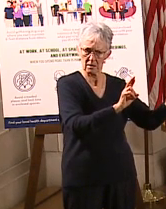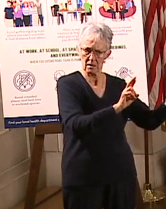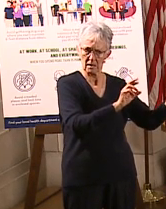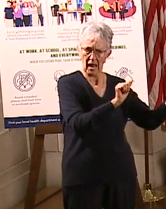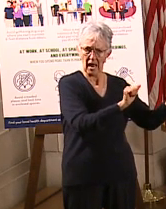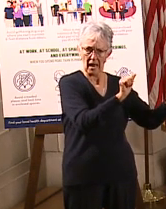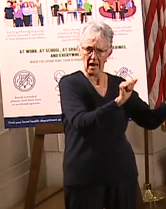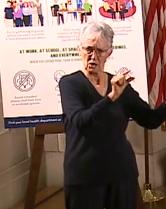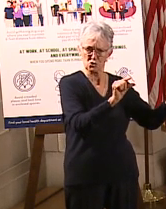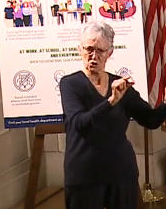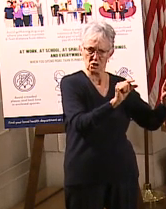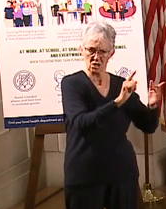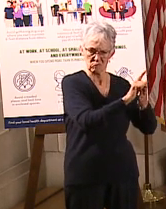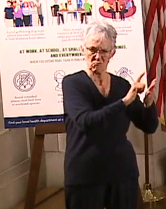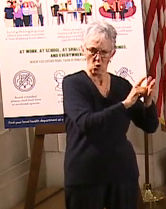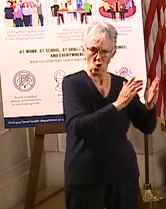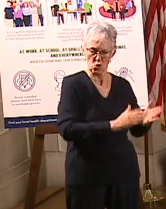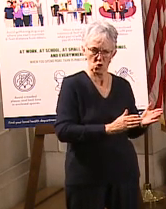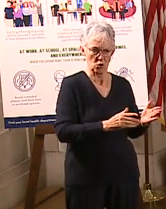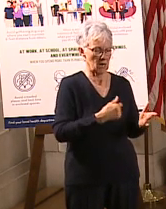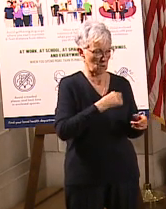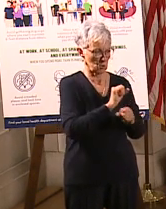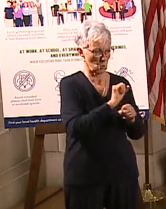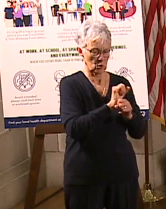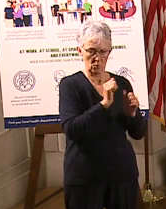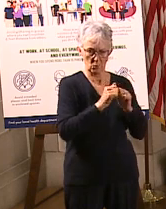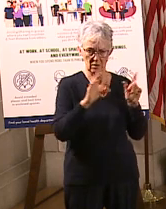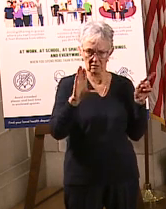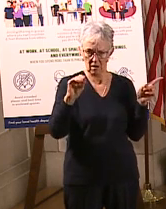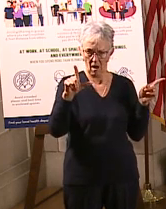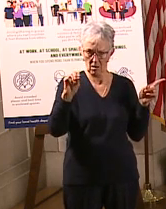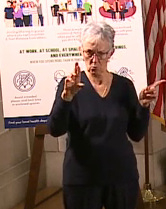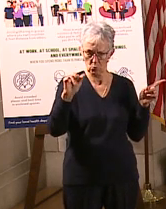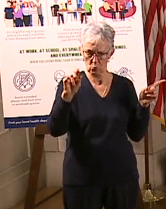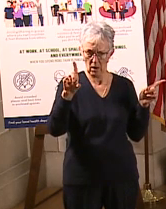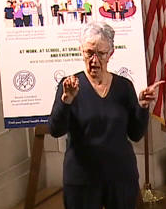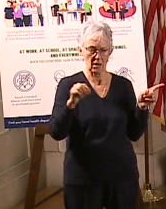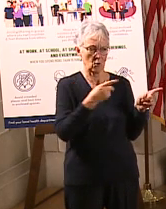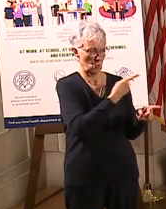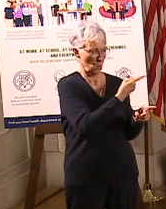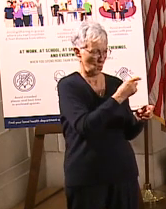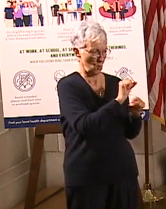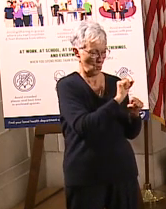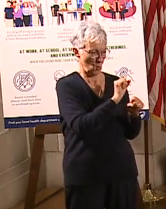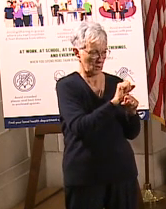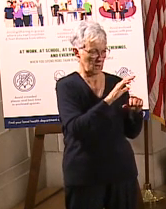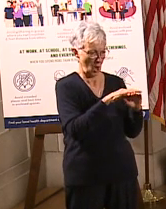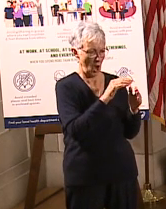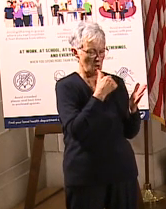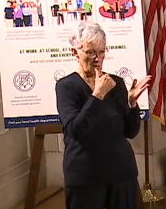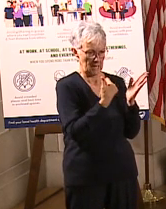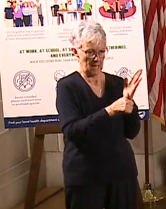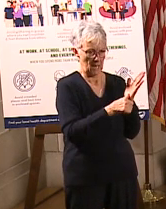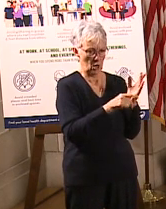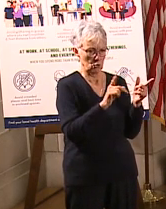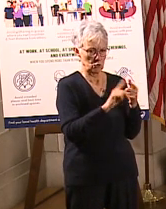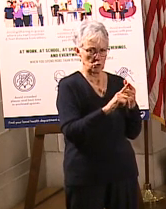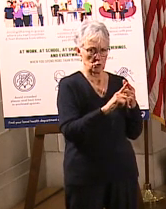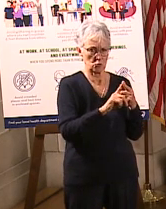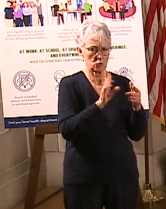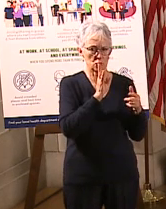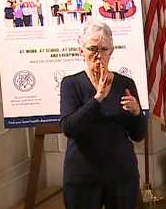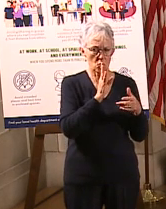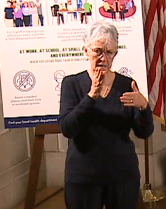letter. I was working with the Colorado Attorney General about a bipartisan letter denouncing the violence that took